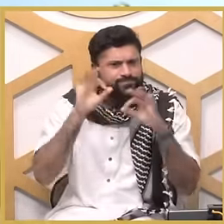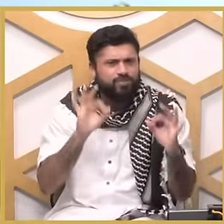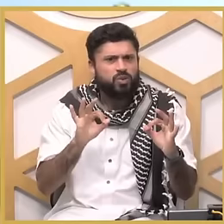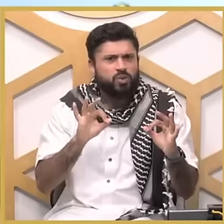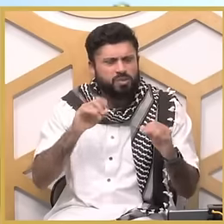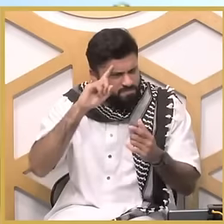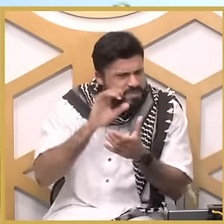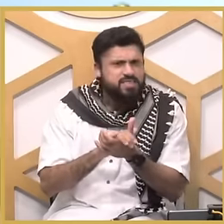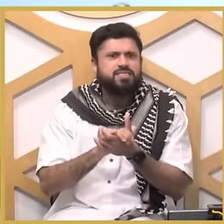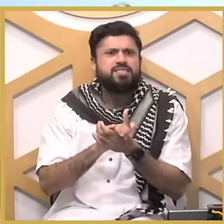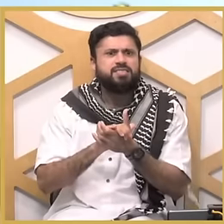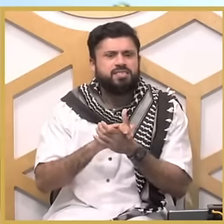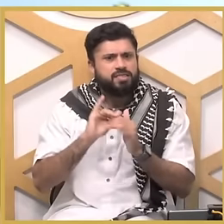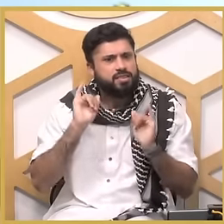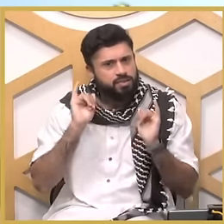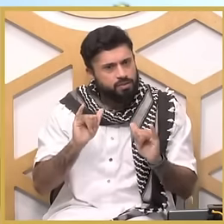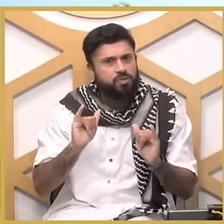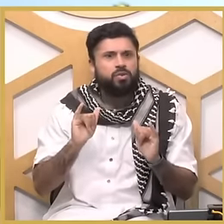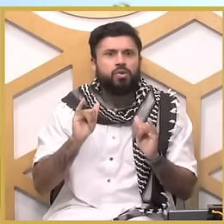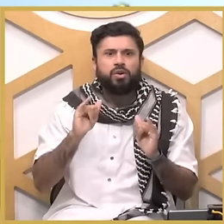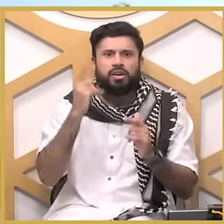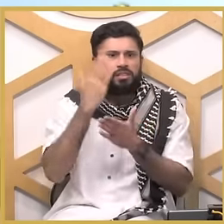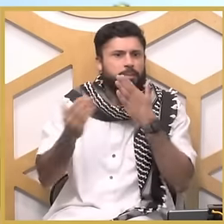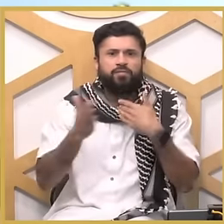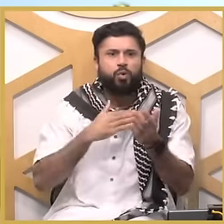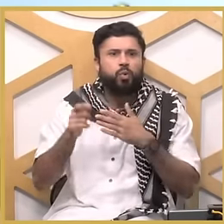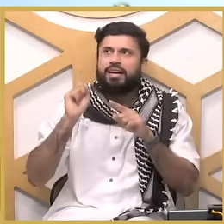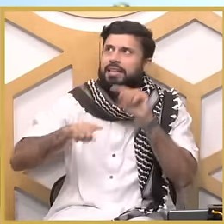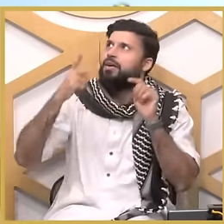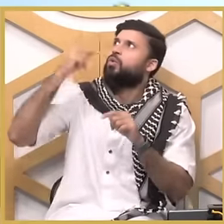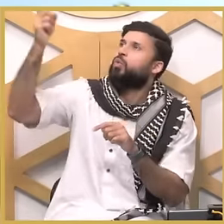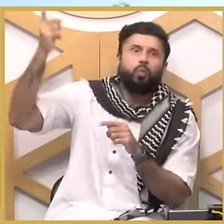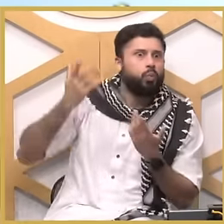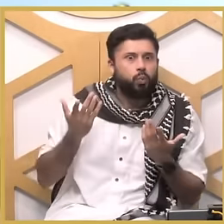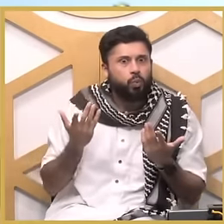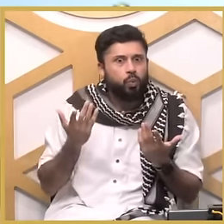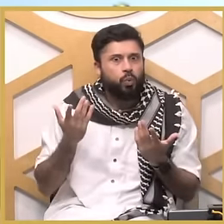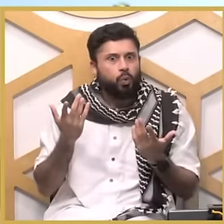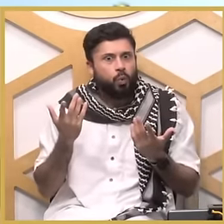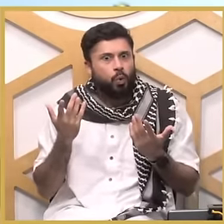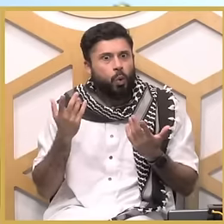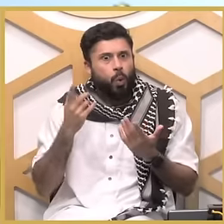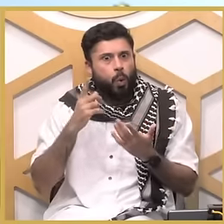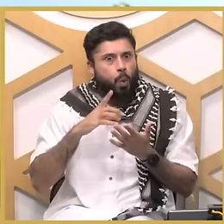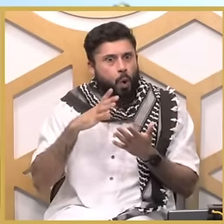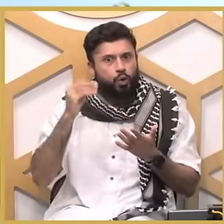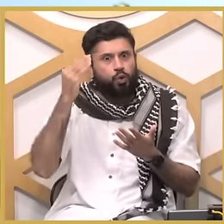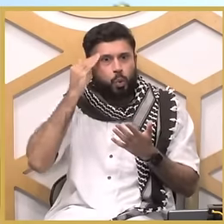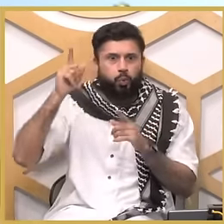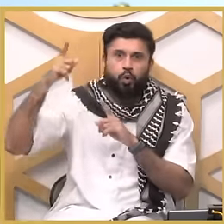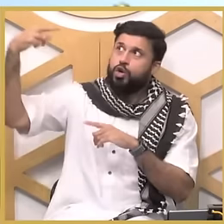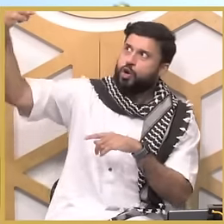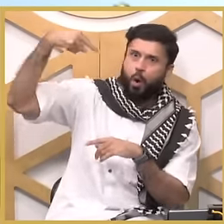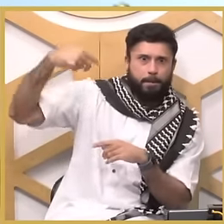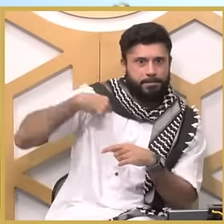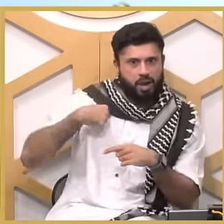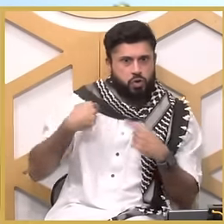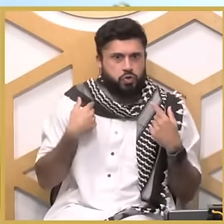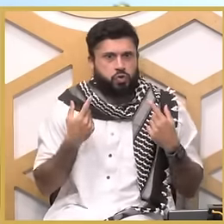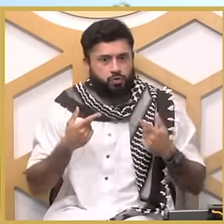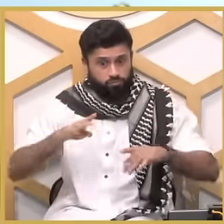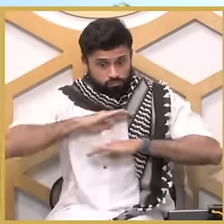sight, the unseen Lord driving you, overwhelms everything of the seen and just makes all of